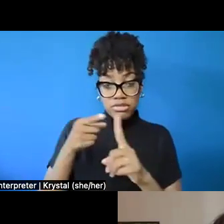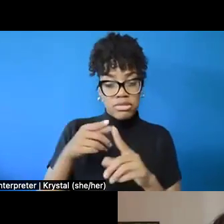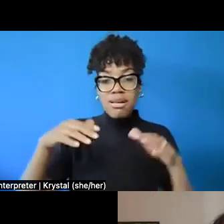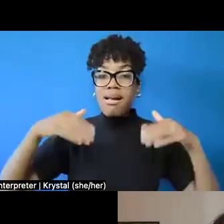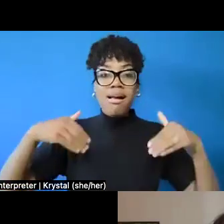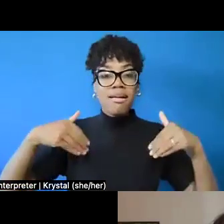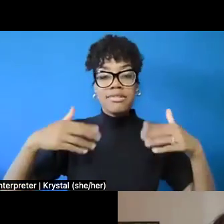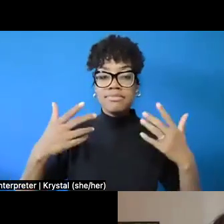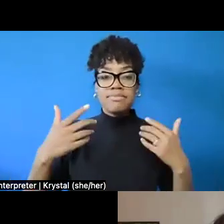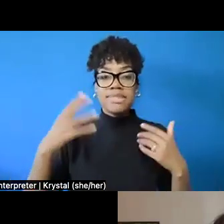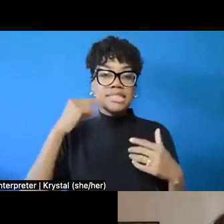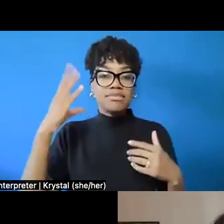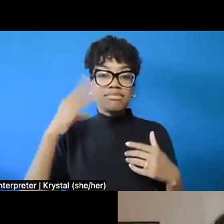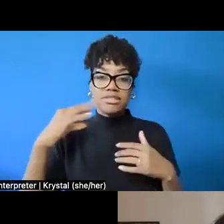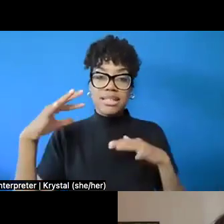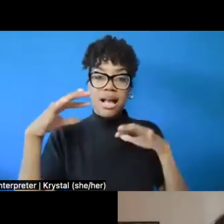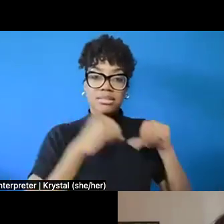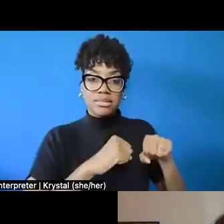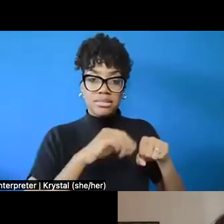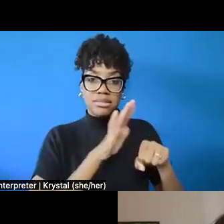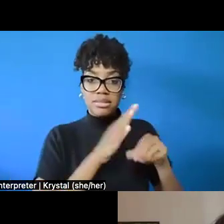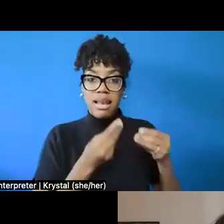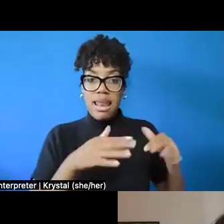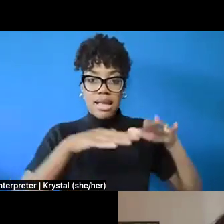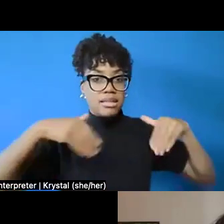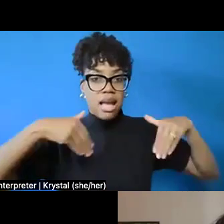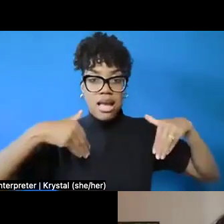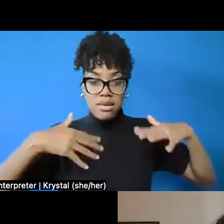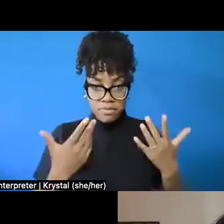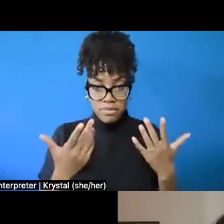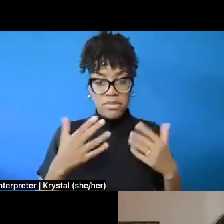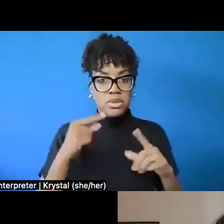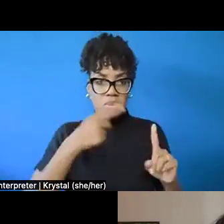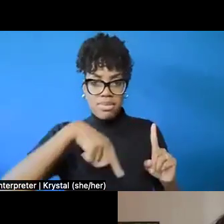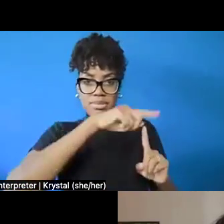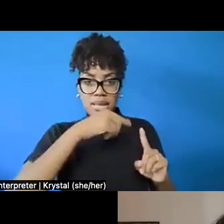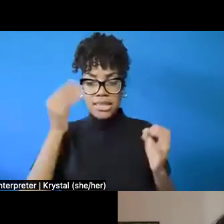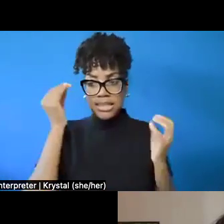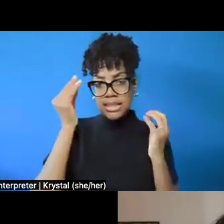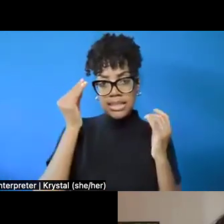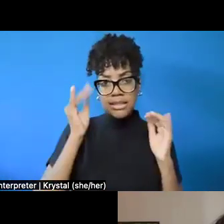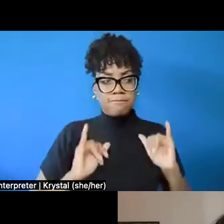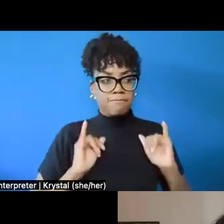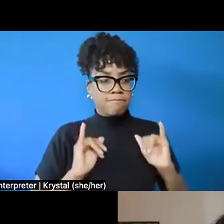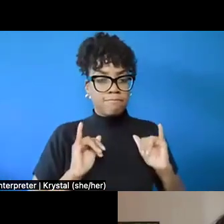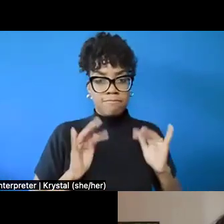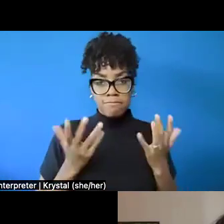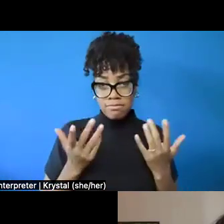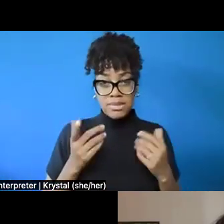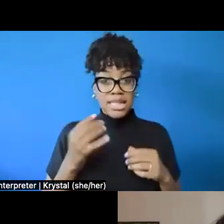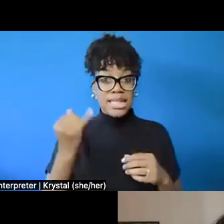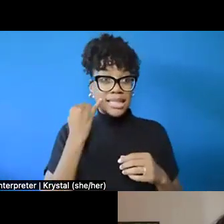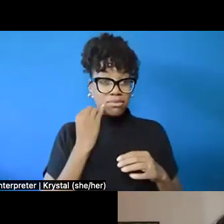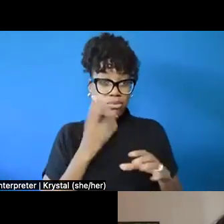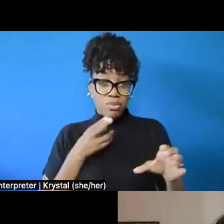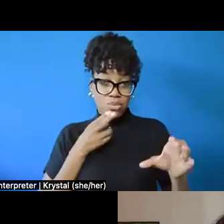encroached upon by settlers, they sort of had this dilemma of does fighting with anyone serve us, or should we